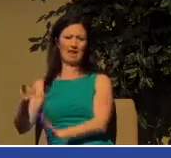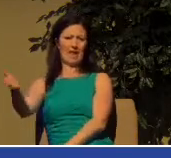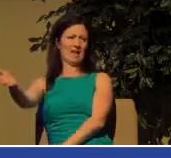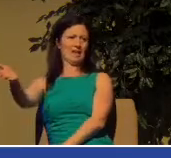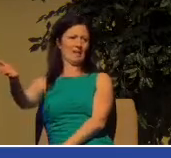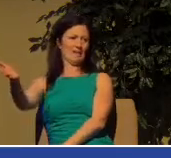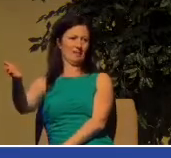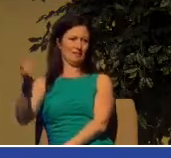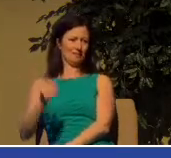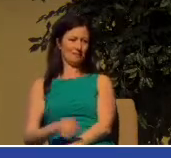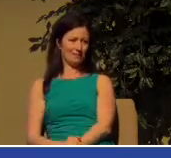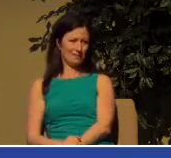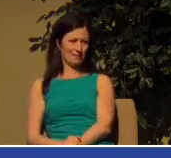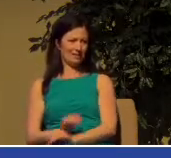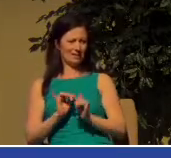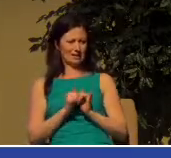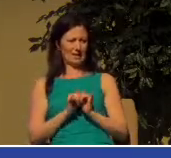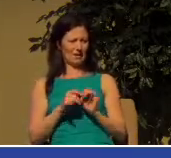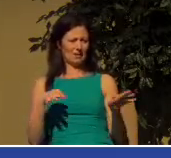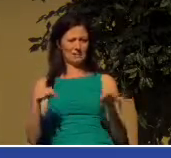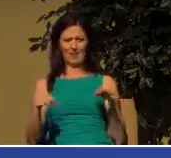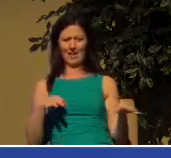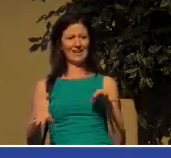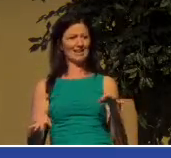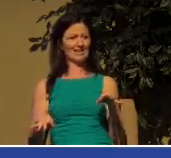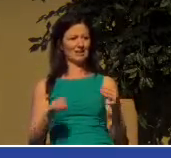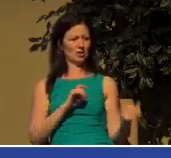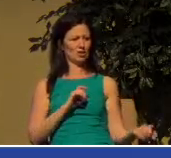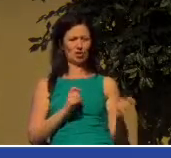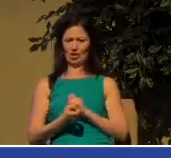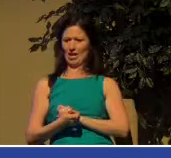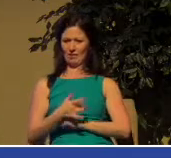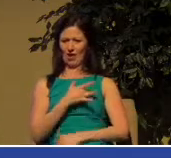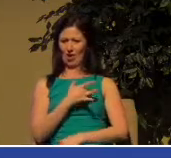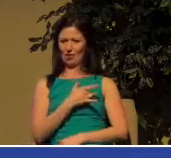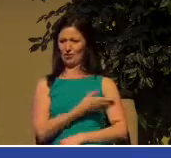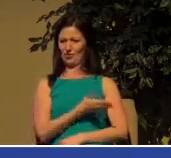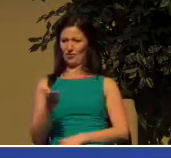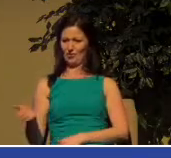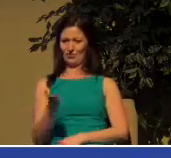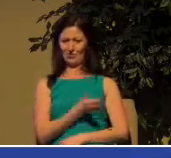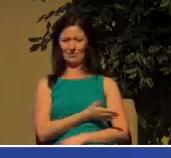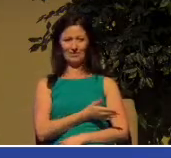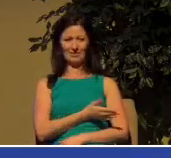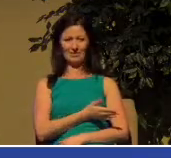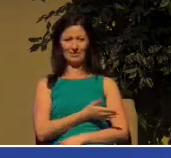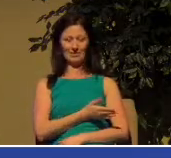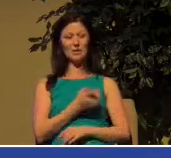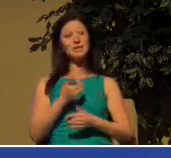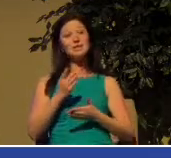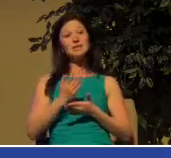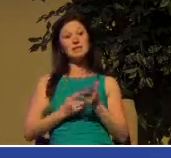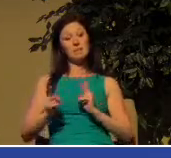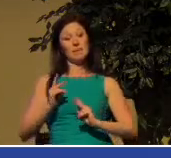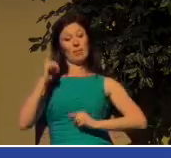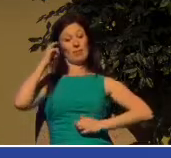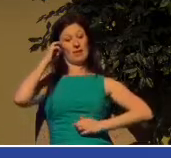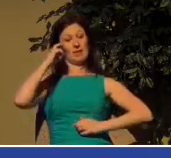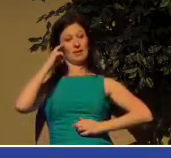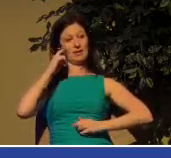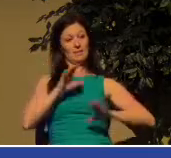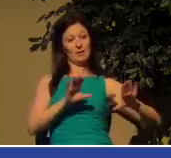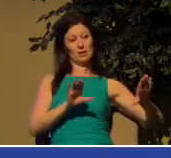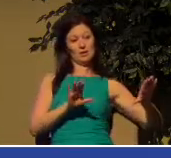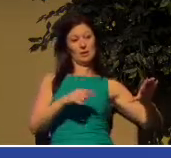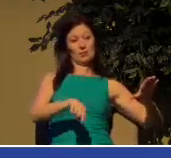of turnabout? Well, some people might consider, well, you know, the two crowds were different crowds. The first crowd